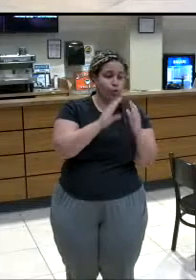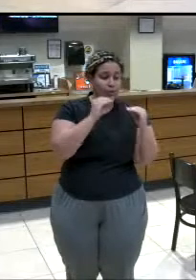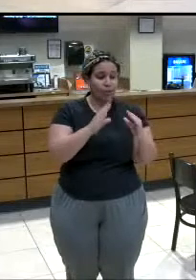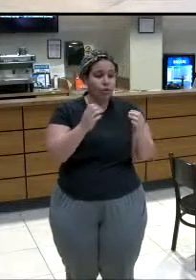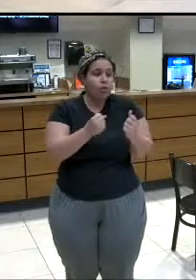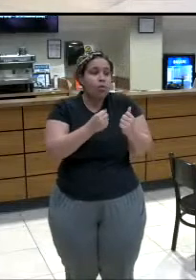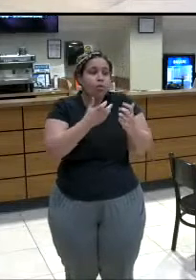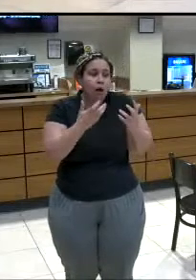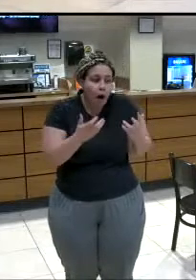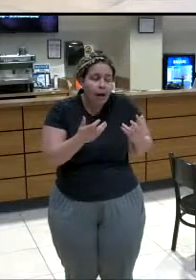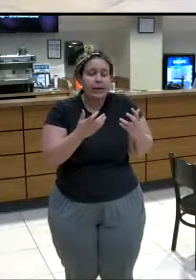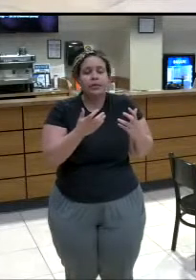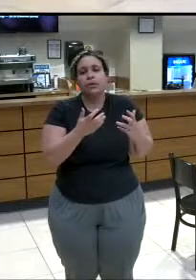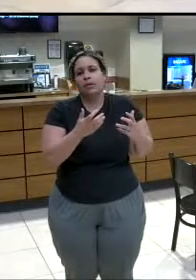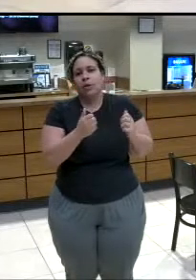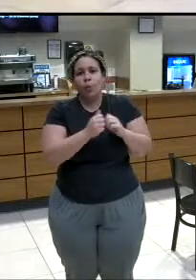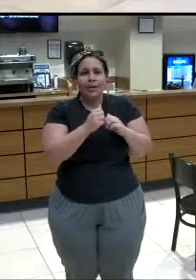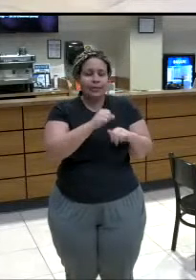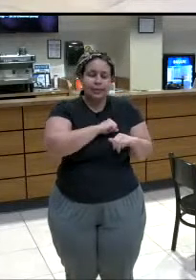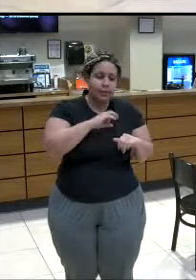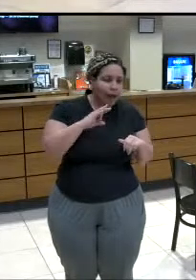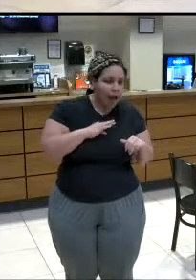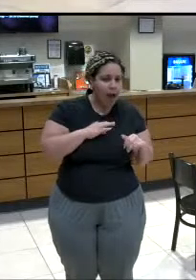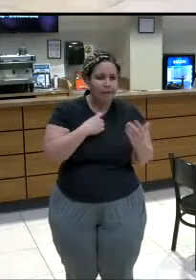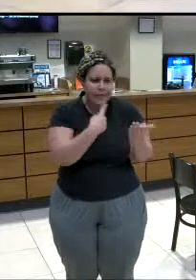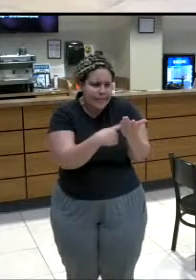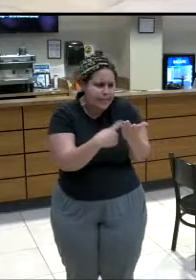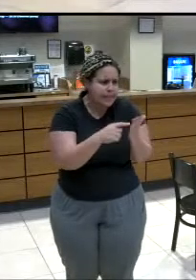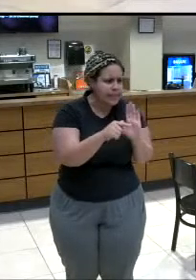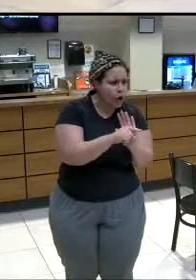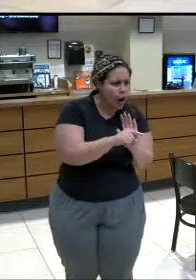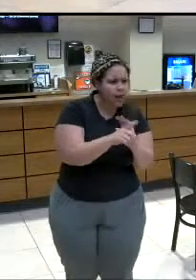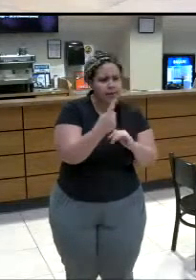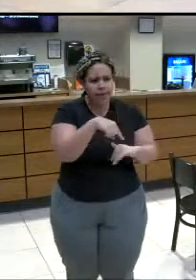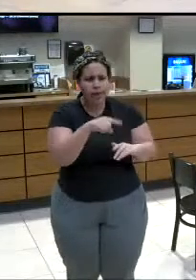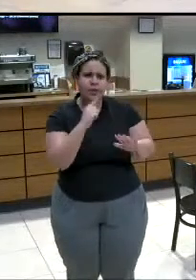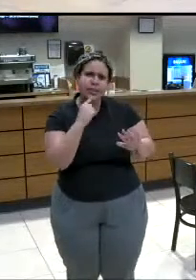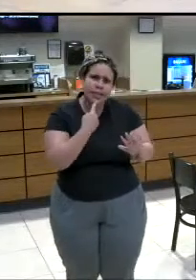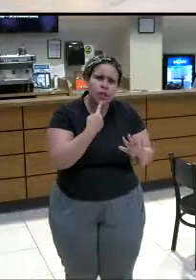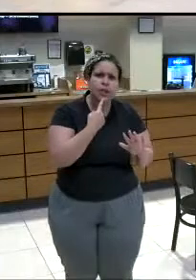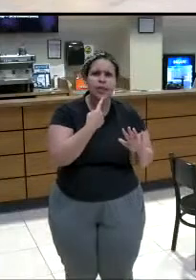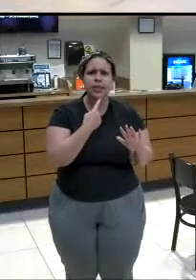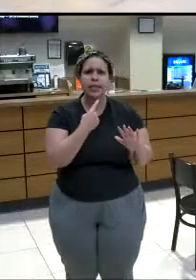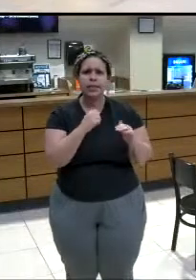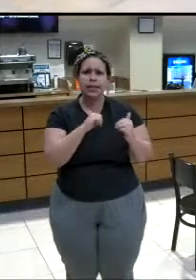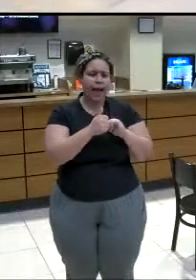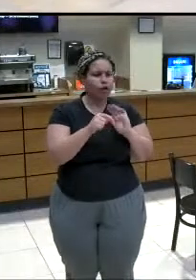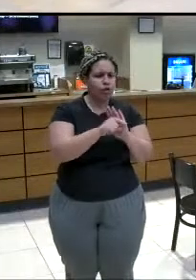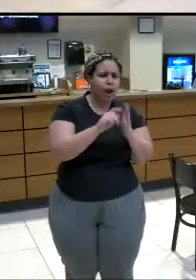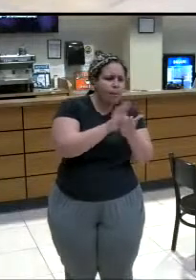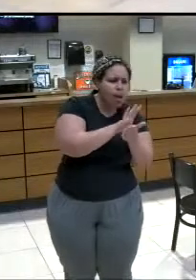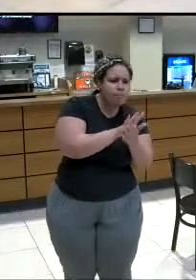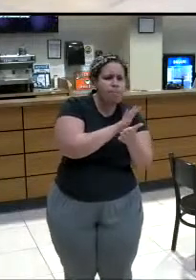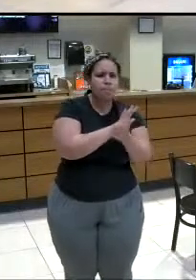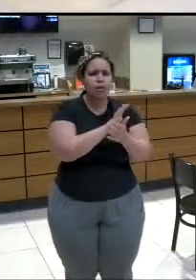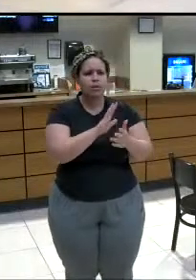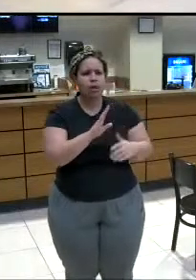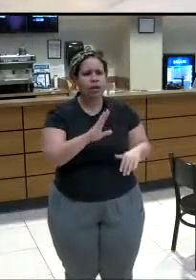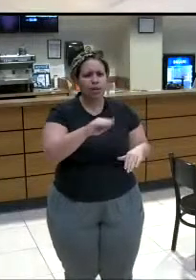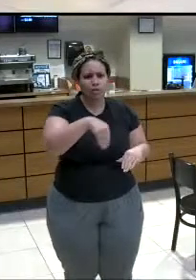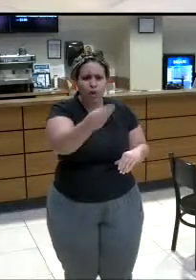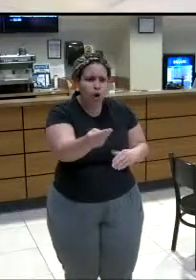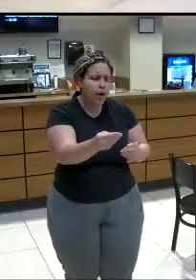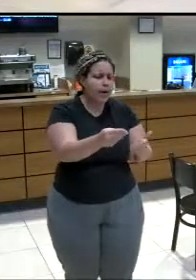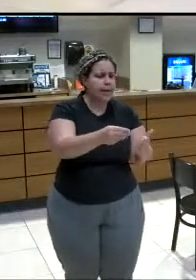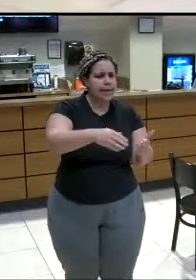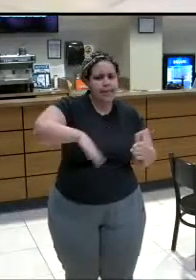lot around grades, because they're very serious about grades and what should be graded and when we turn things in and when we don't turn things in.